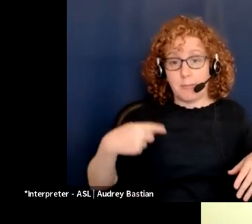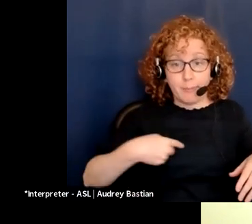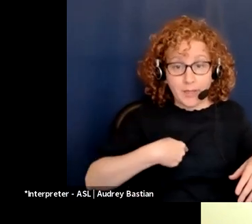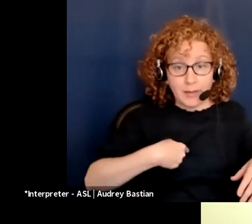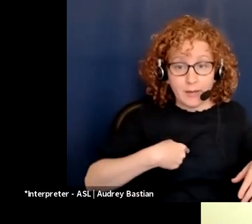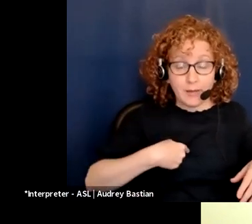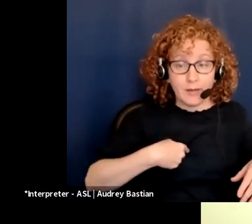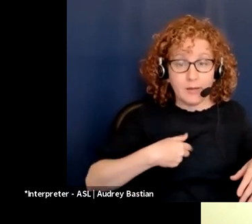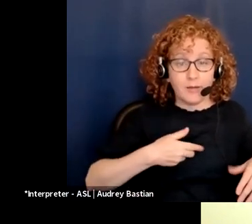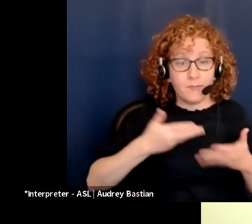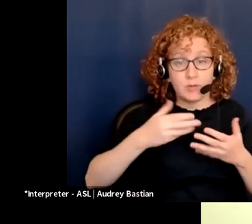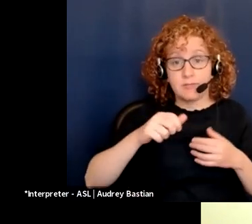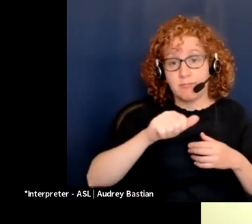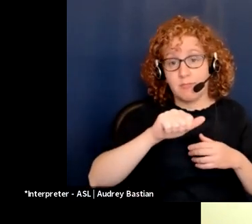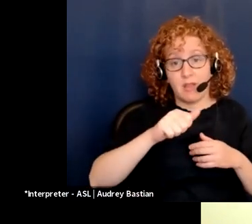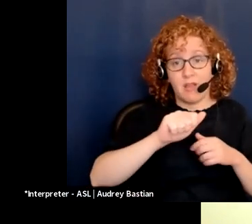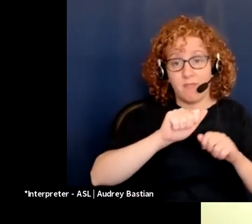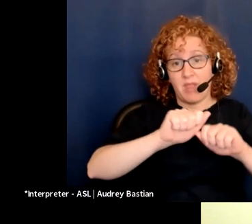bullshit, everyone else.